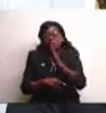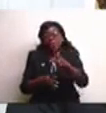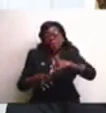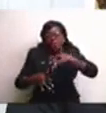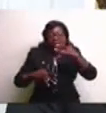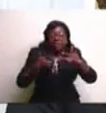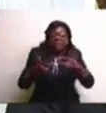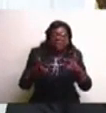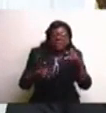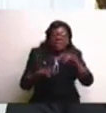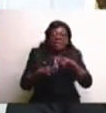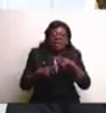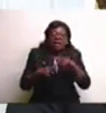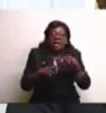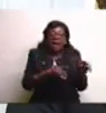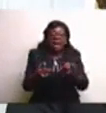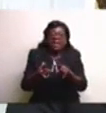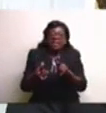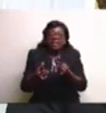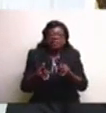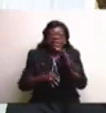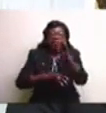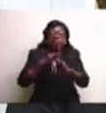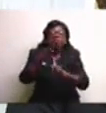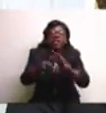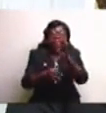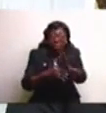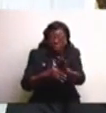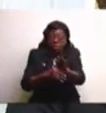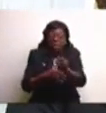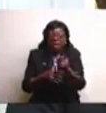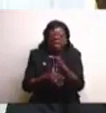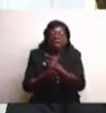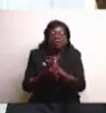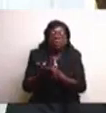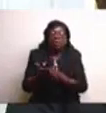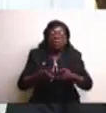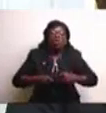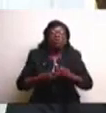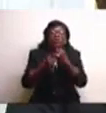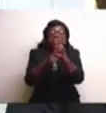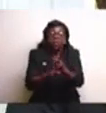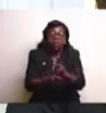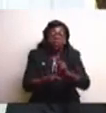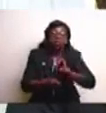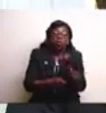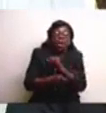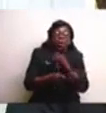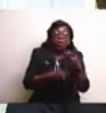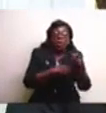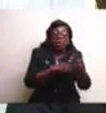forward and how we contribute to our country, how we give up and continue to sacrifice. Because